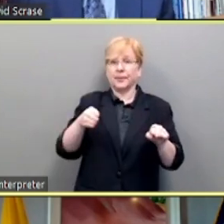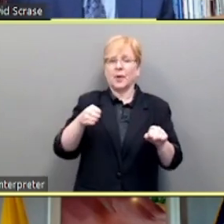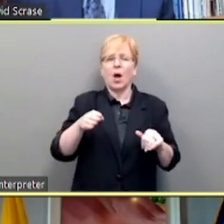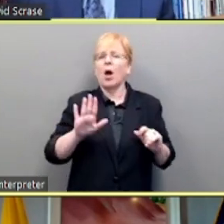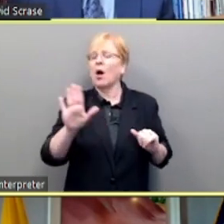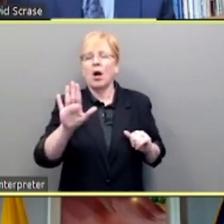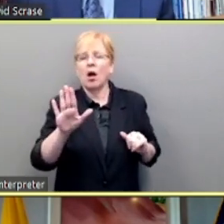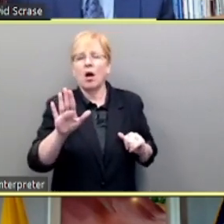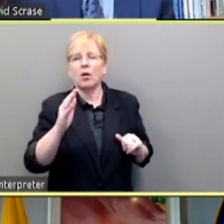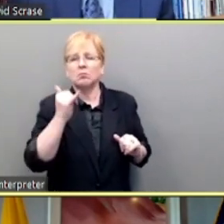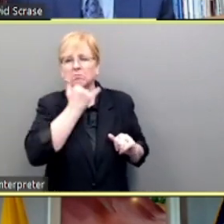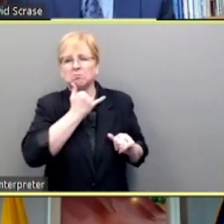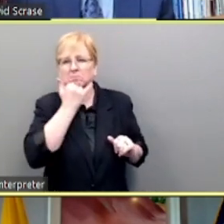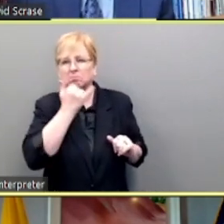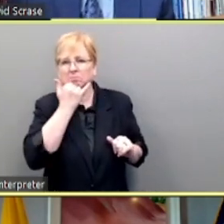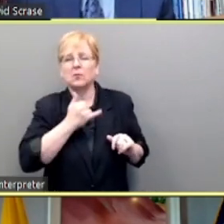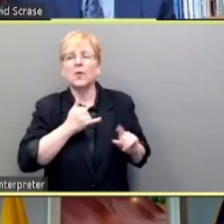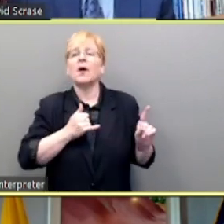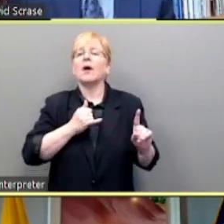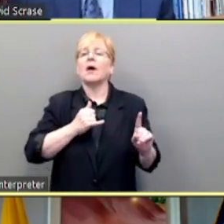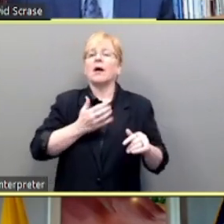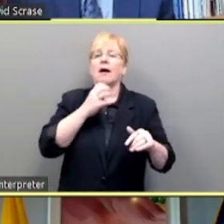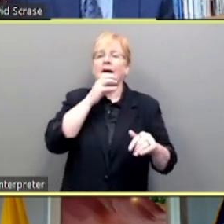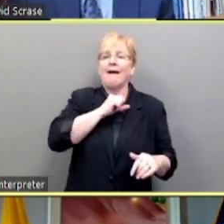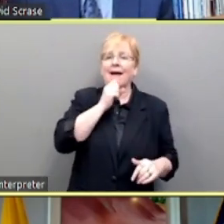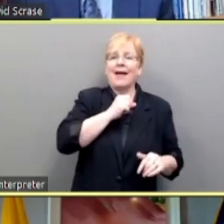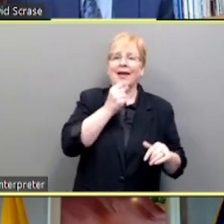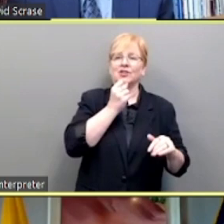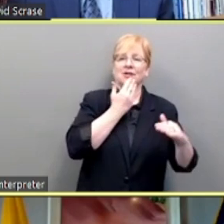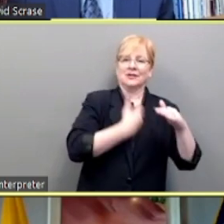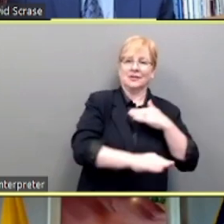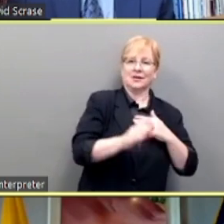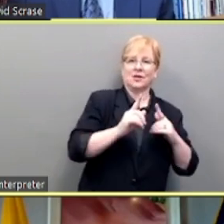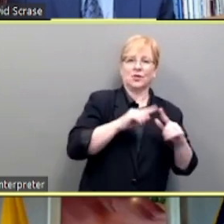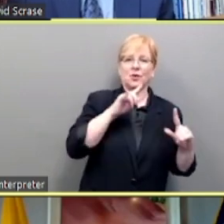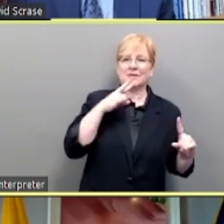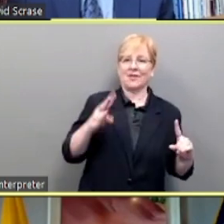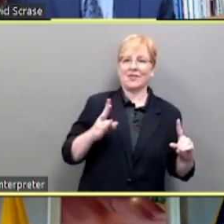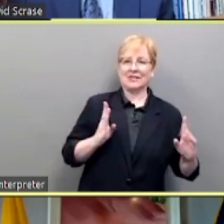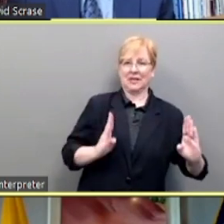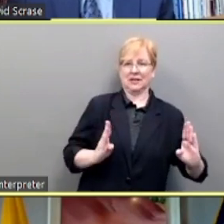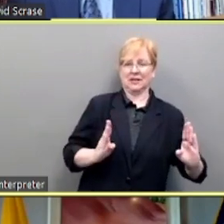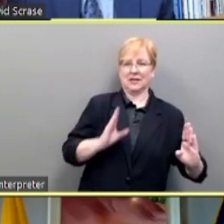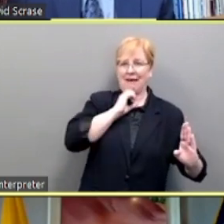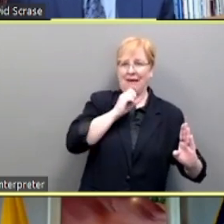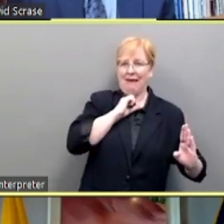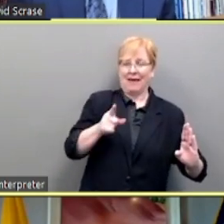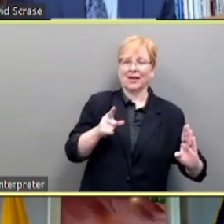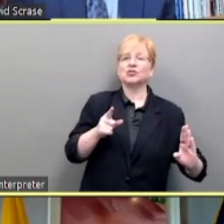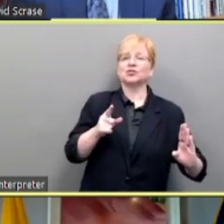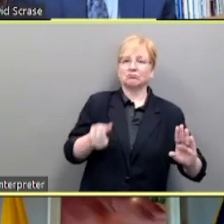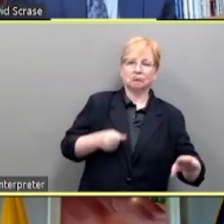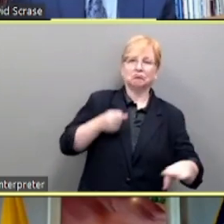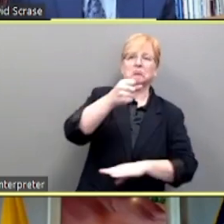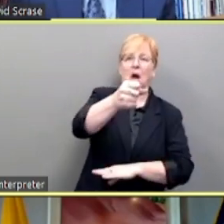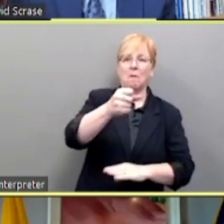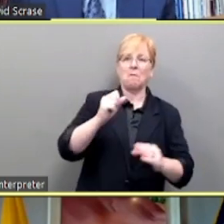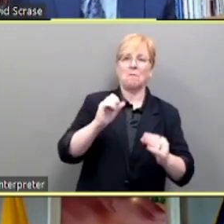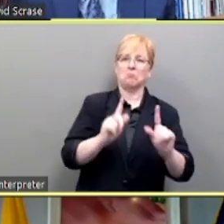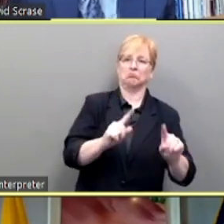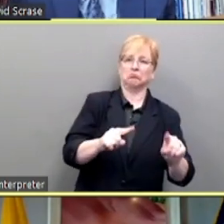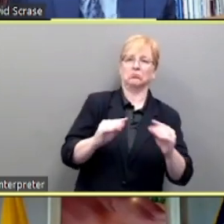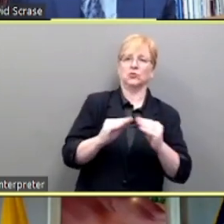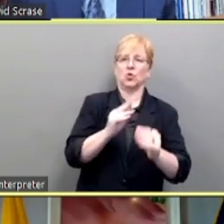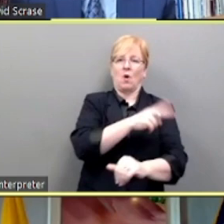admissions of patients 0 to 17. And so we're now seeing higher new admission rates in young people than we